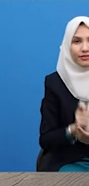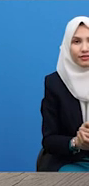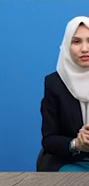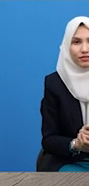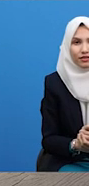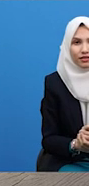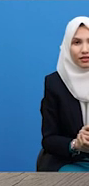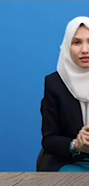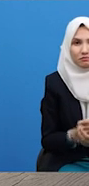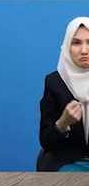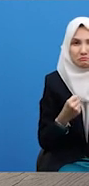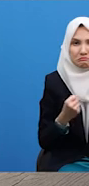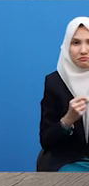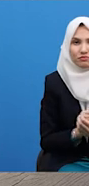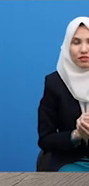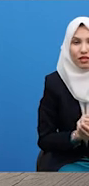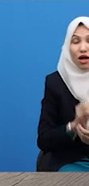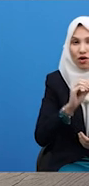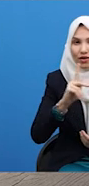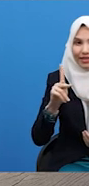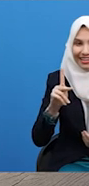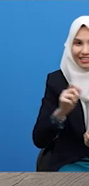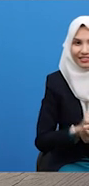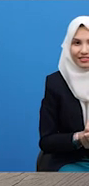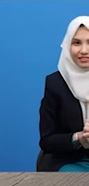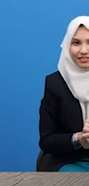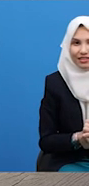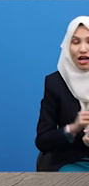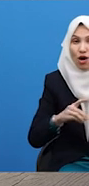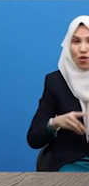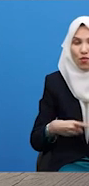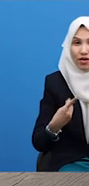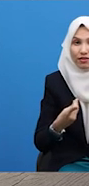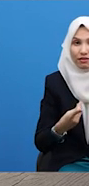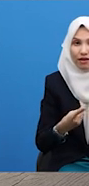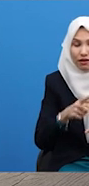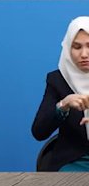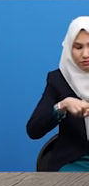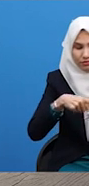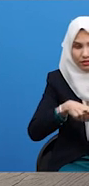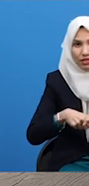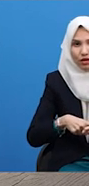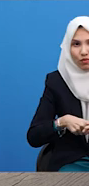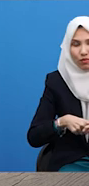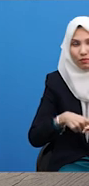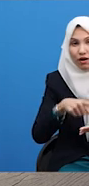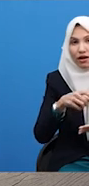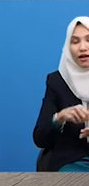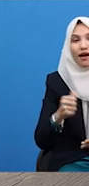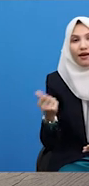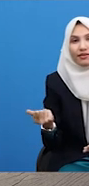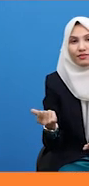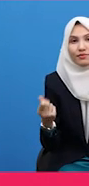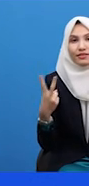clowns. Oh, okay, that's all right. We'll go and check out what other movies they have